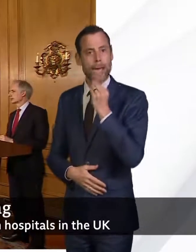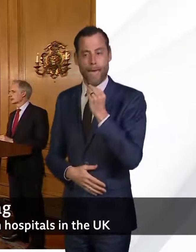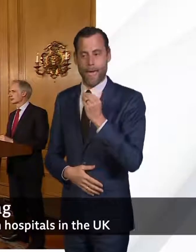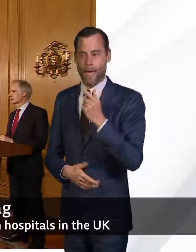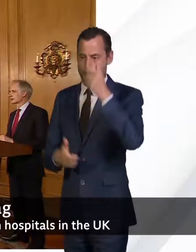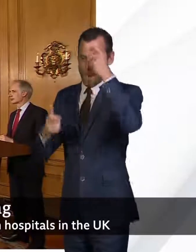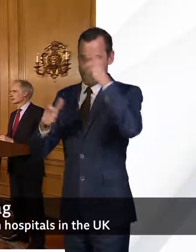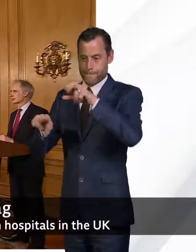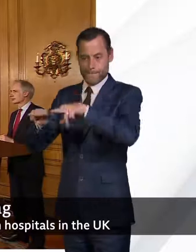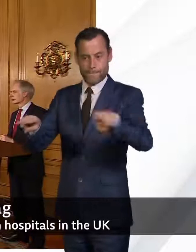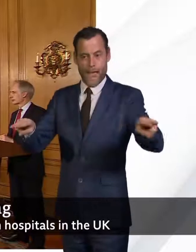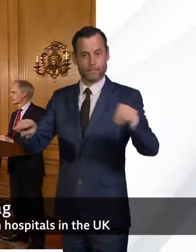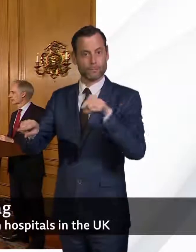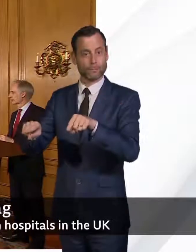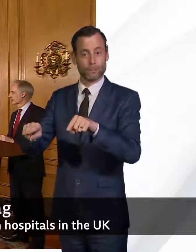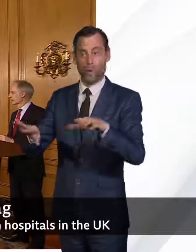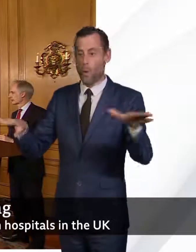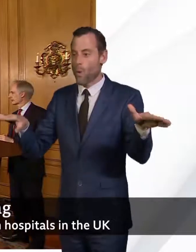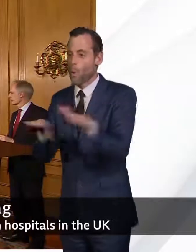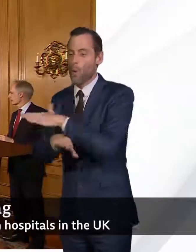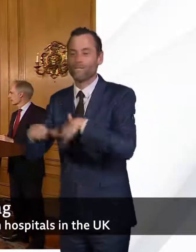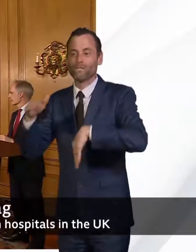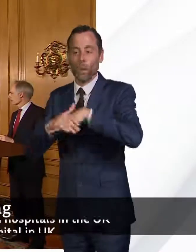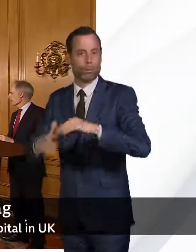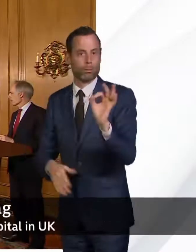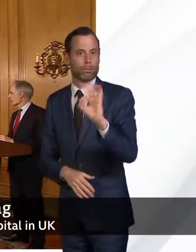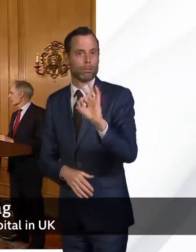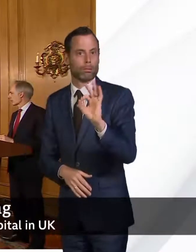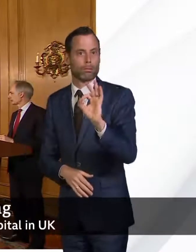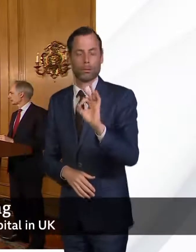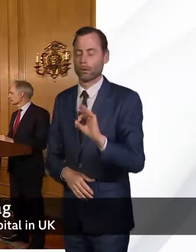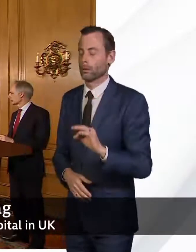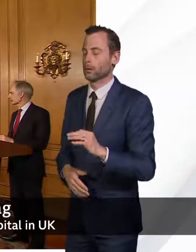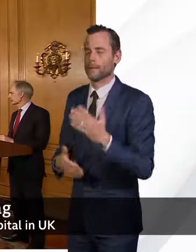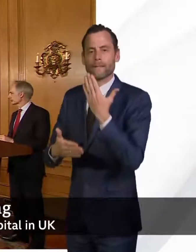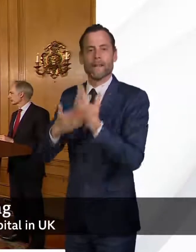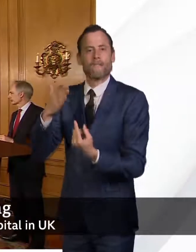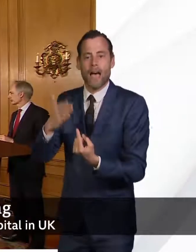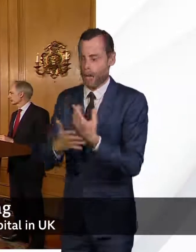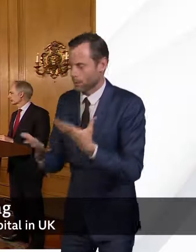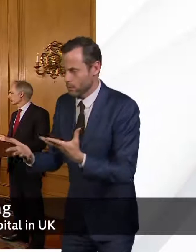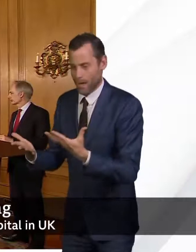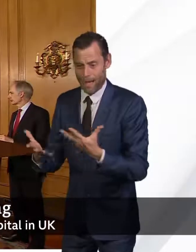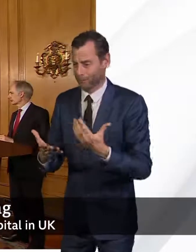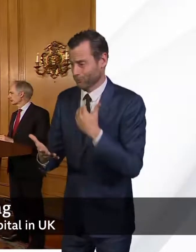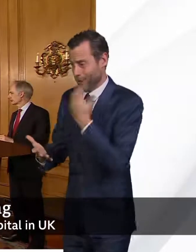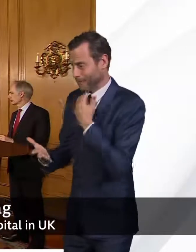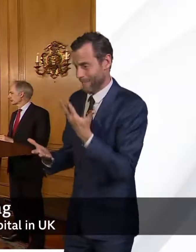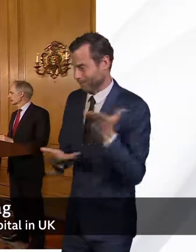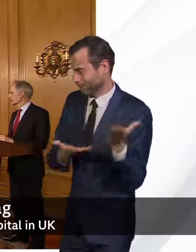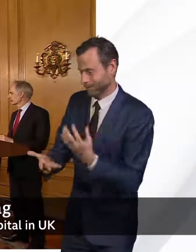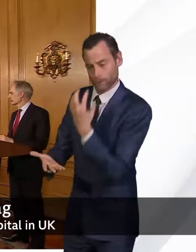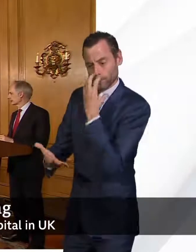in the NHS. There has been no point when somebody's needed a ventilator and a ventilator has not been available,